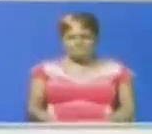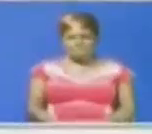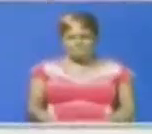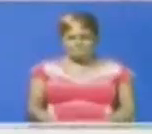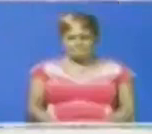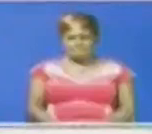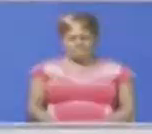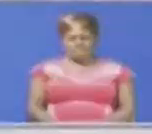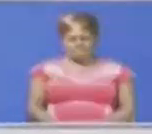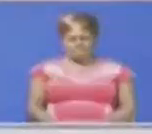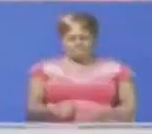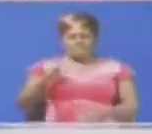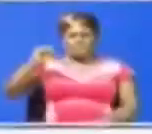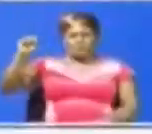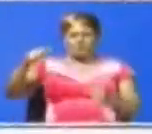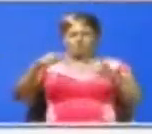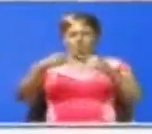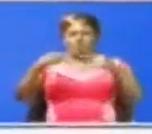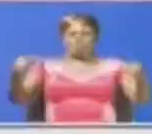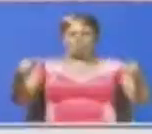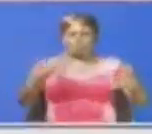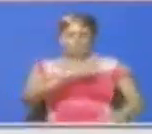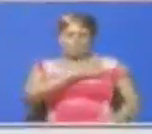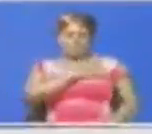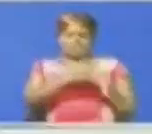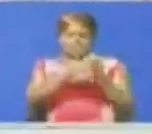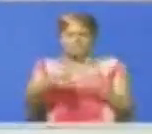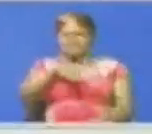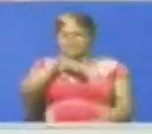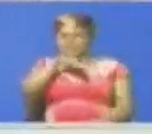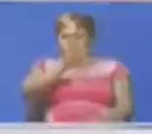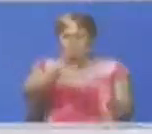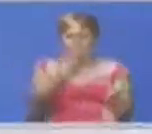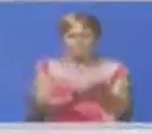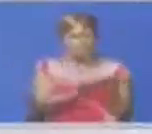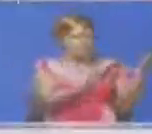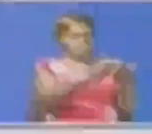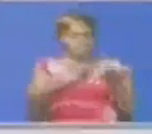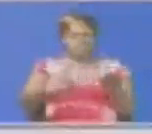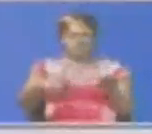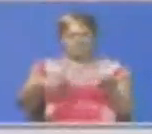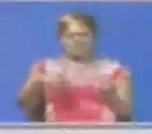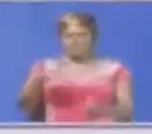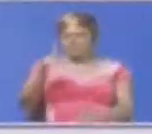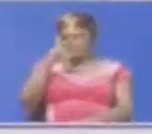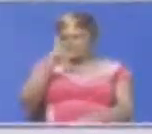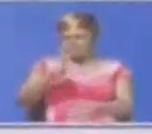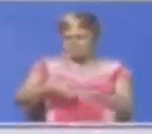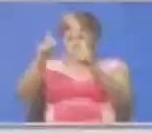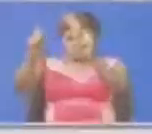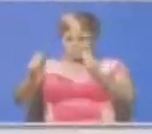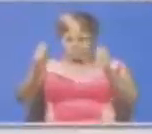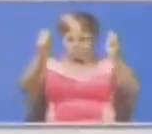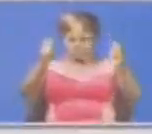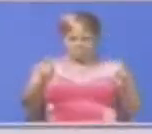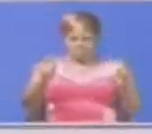With many here to politics, opposition and NASA leader Raila Odinga arrives at the slums before lunchtime. At the heart of the demonstrations down